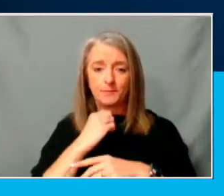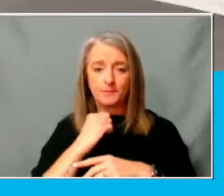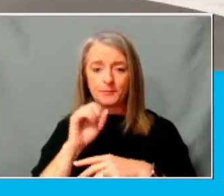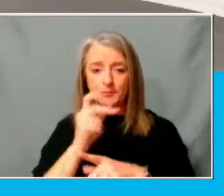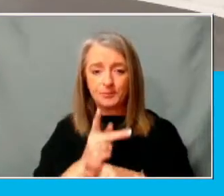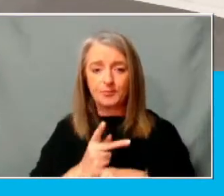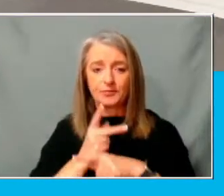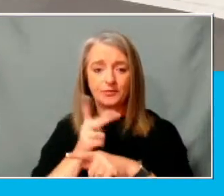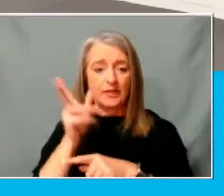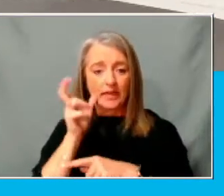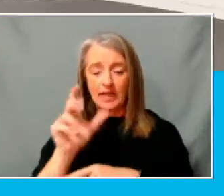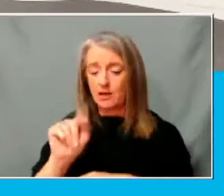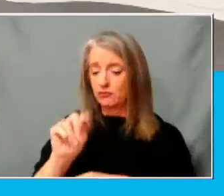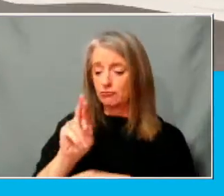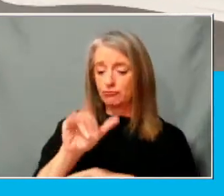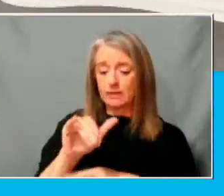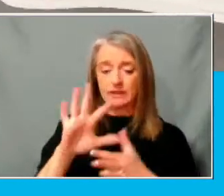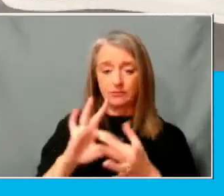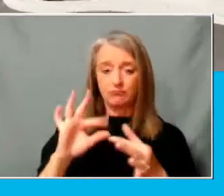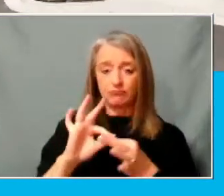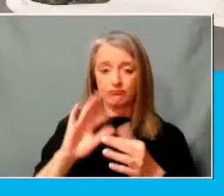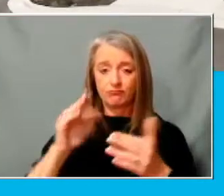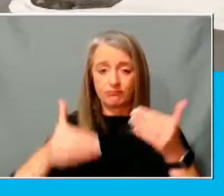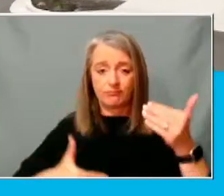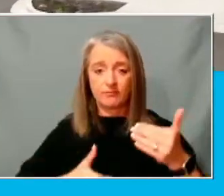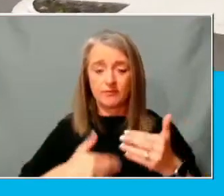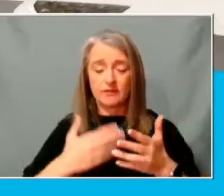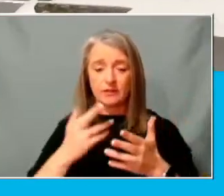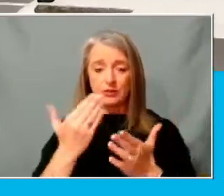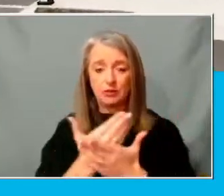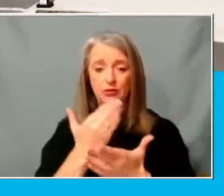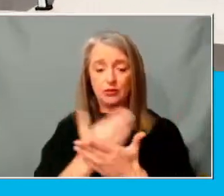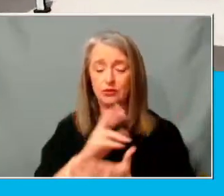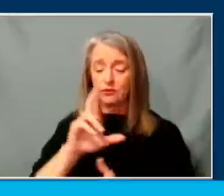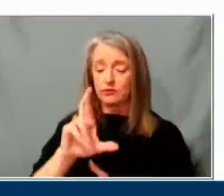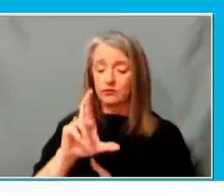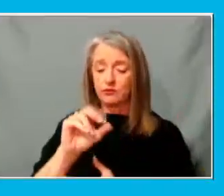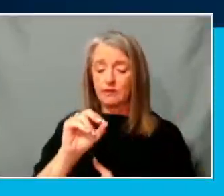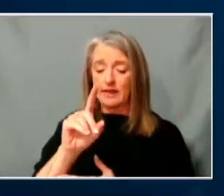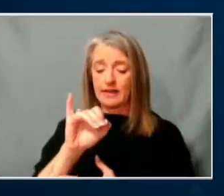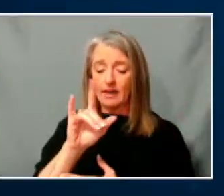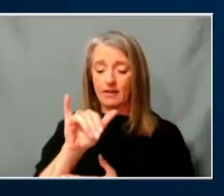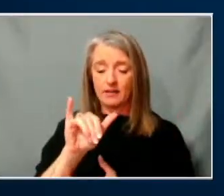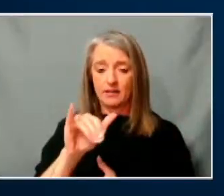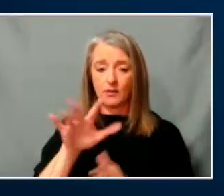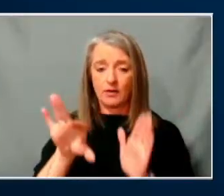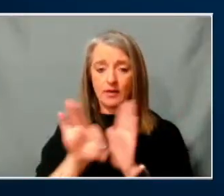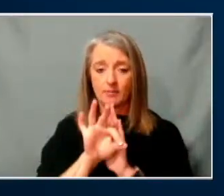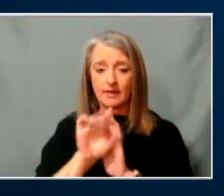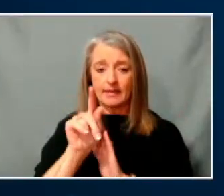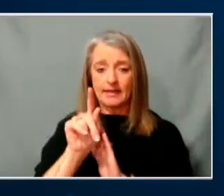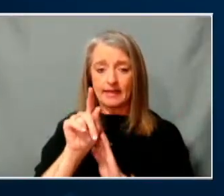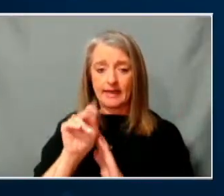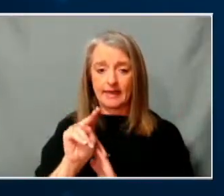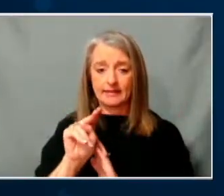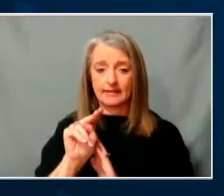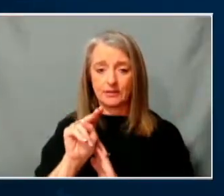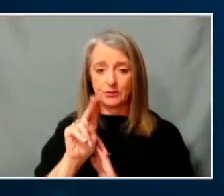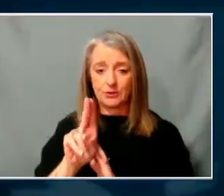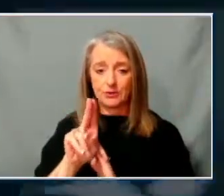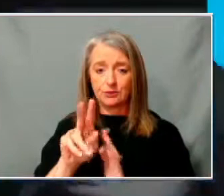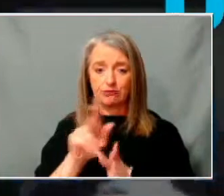story, and we'll introduce you to a world-renowned radiologist on why they chose the University of Kansas Cancer Center to treat patients.